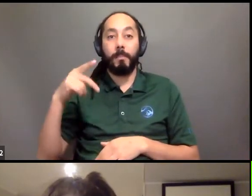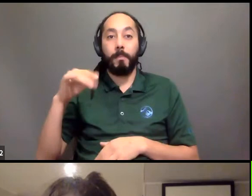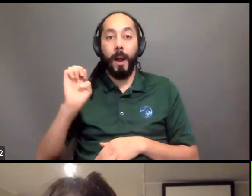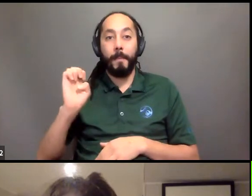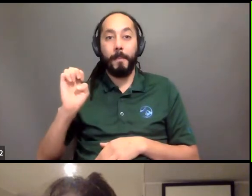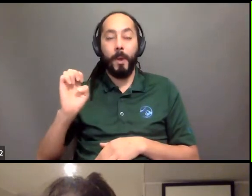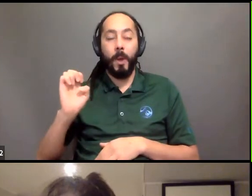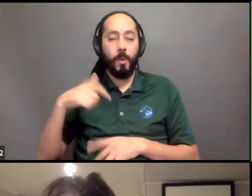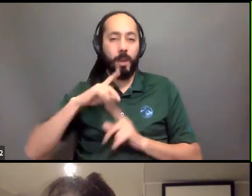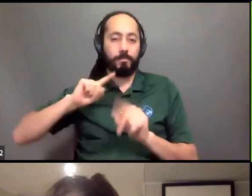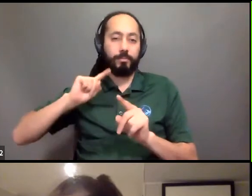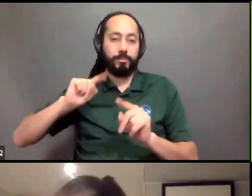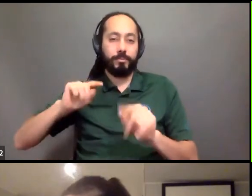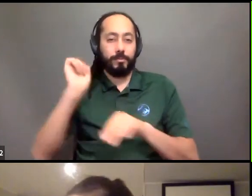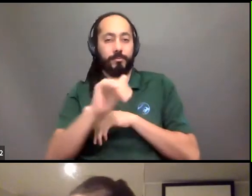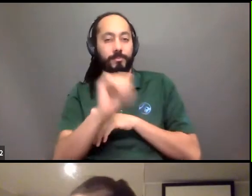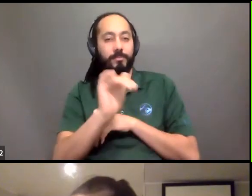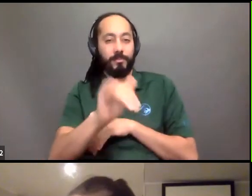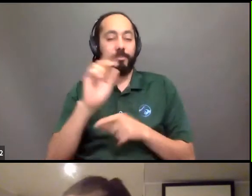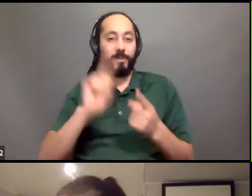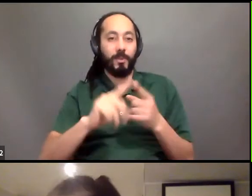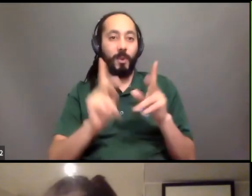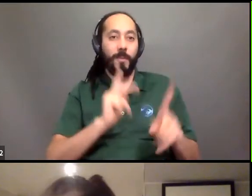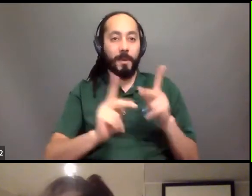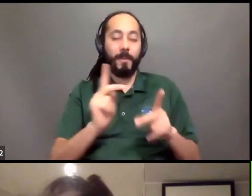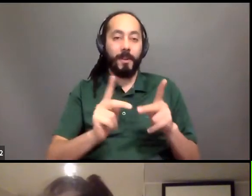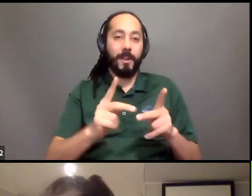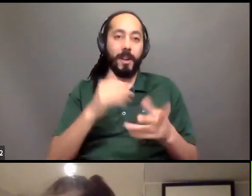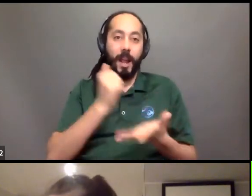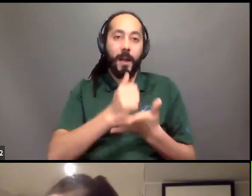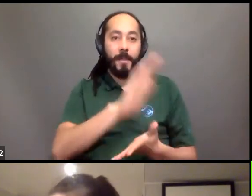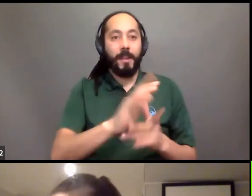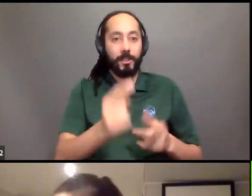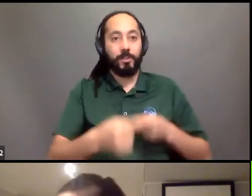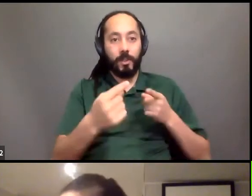know? It's like, it's such a ridiculous, like,